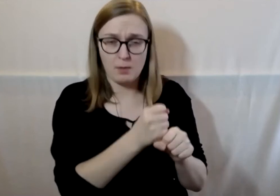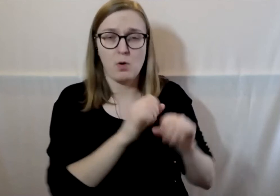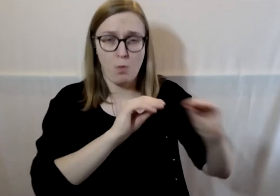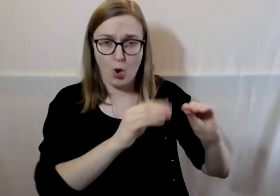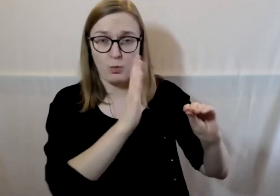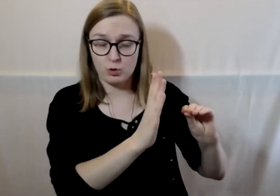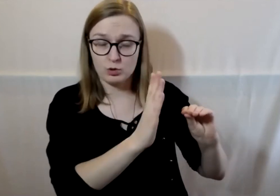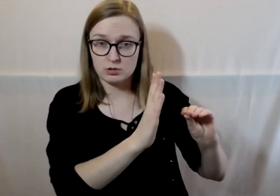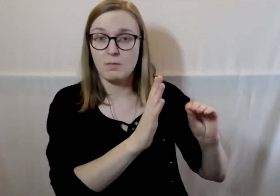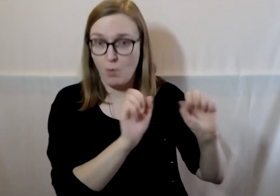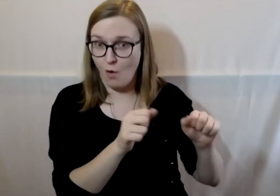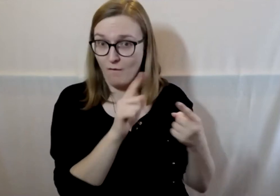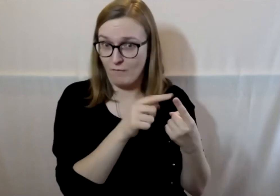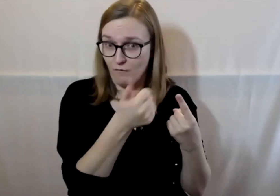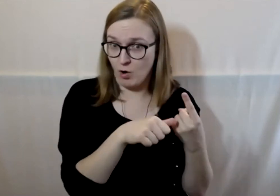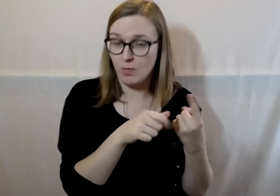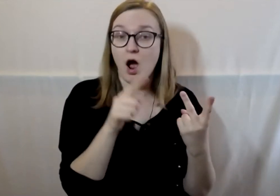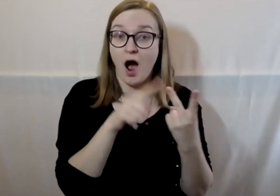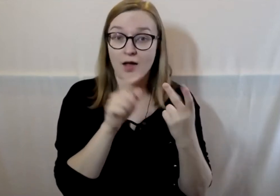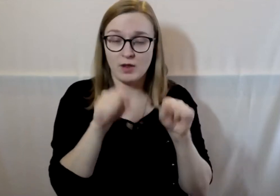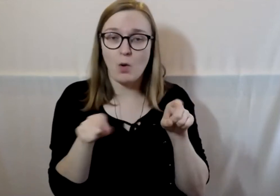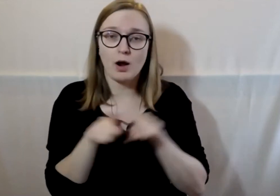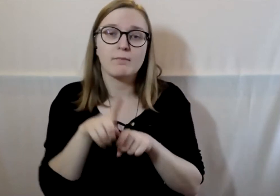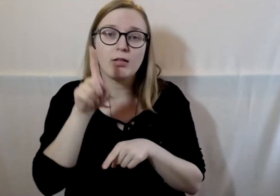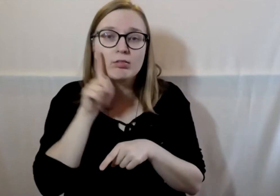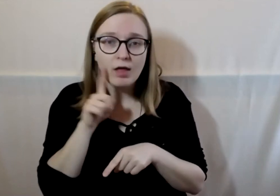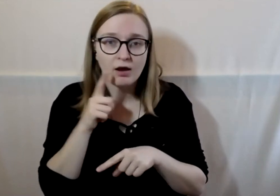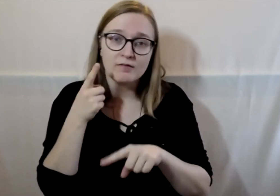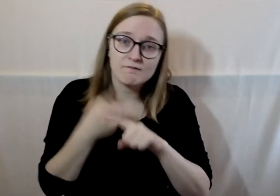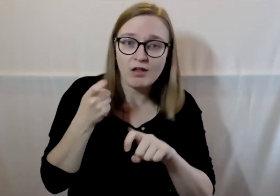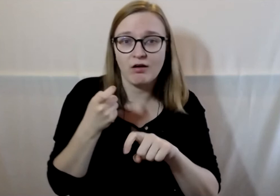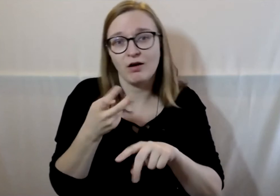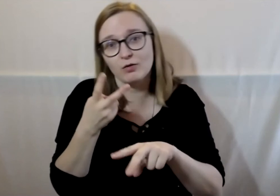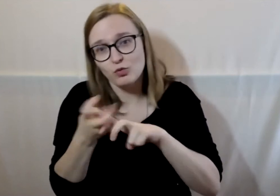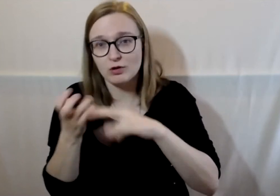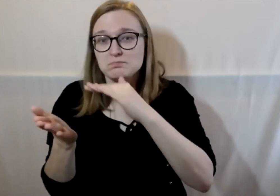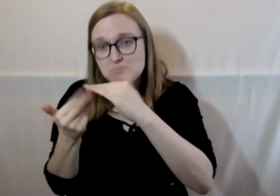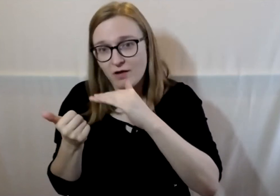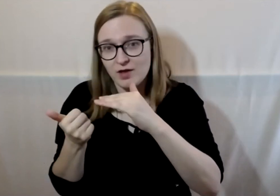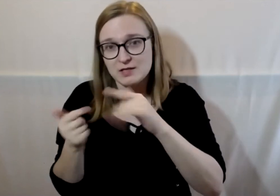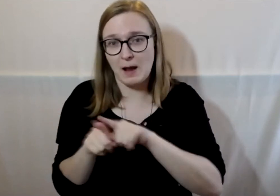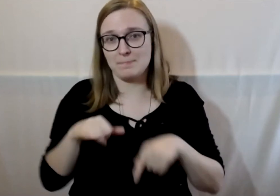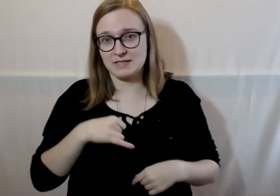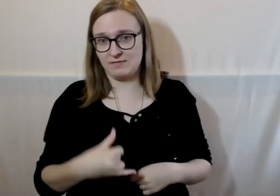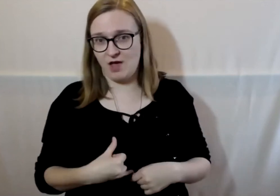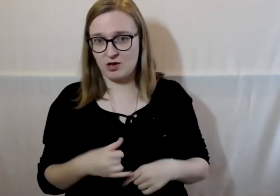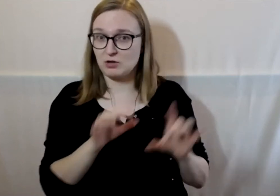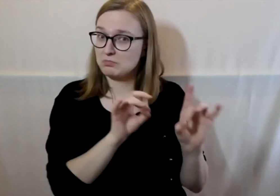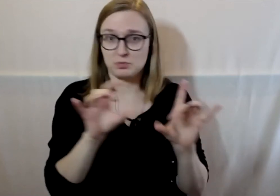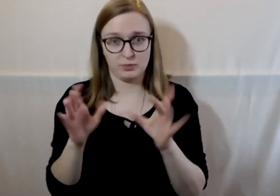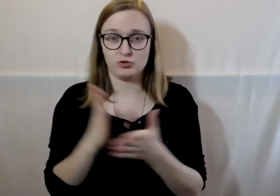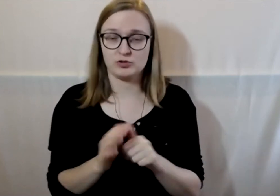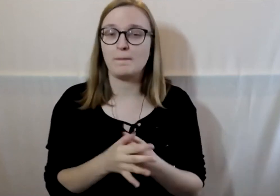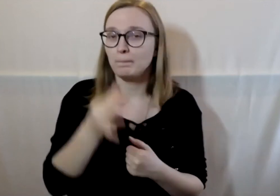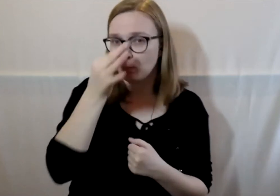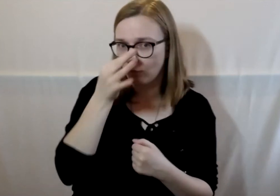object? So these are quite two different, could be perceptions. So yes, that's right. Identifying who are